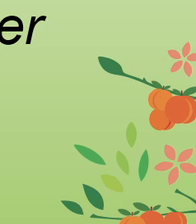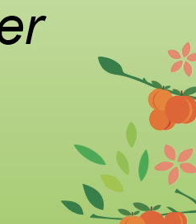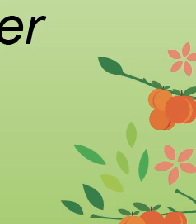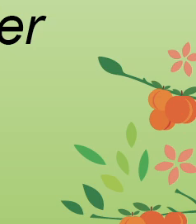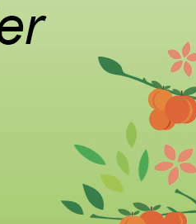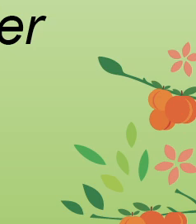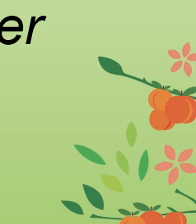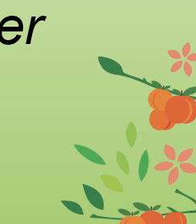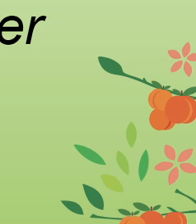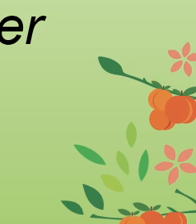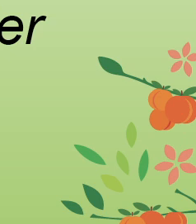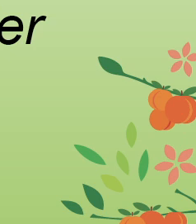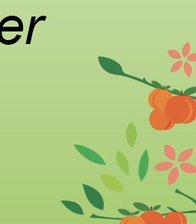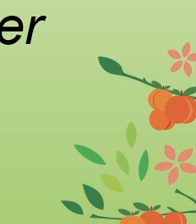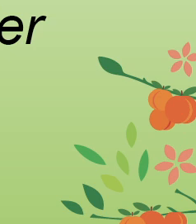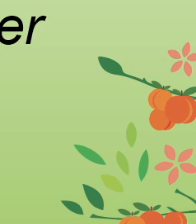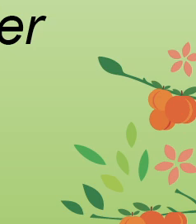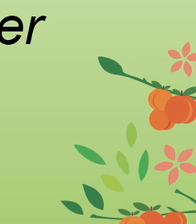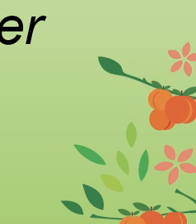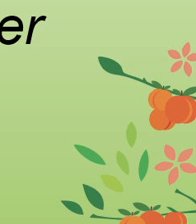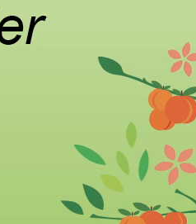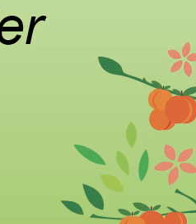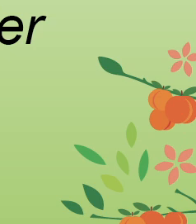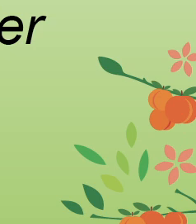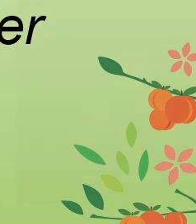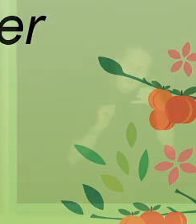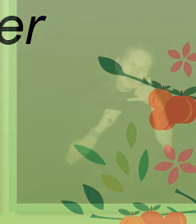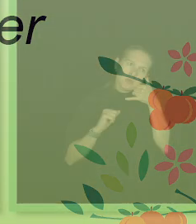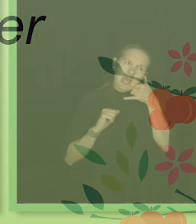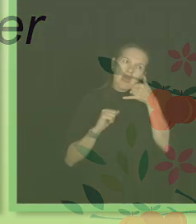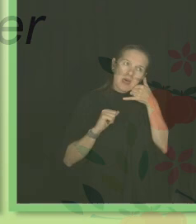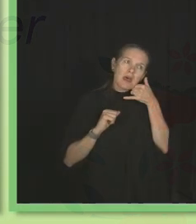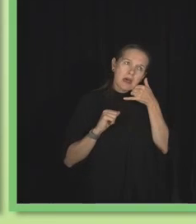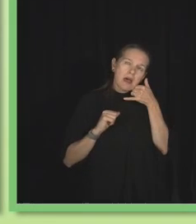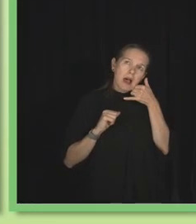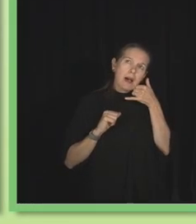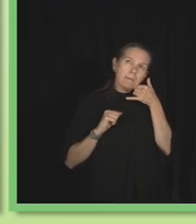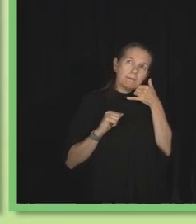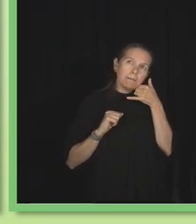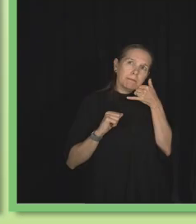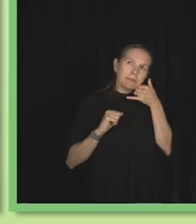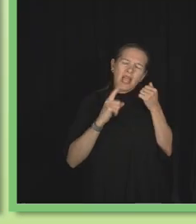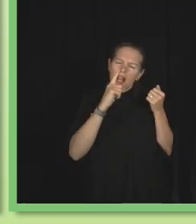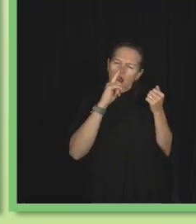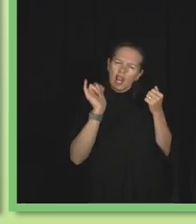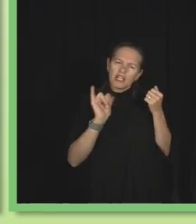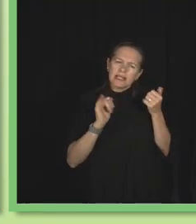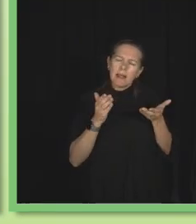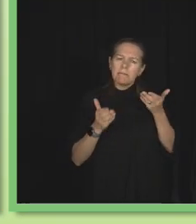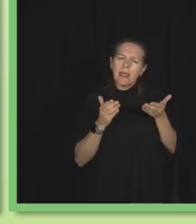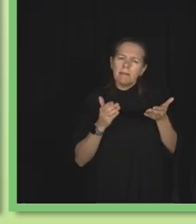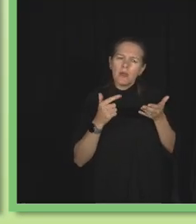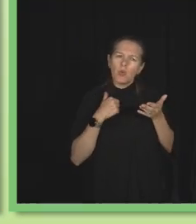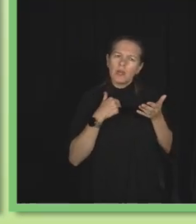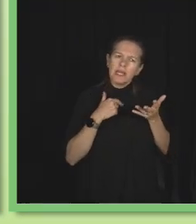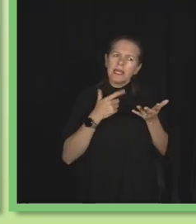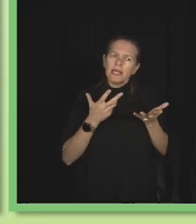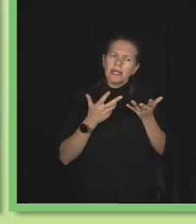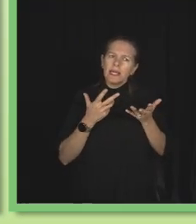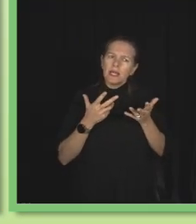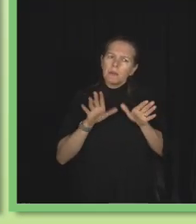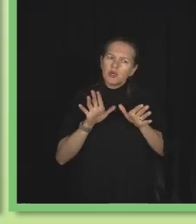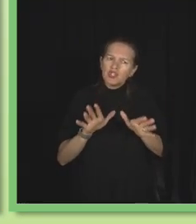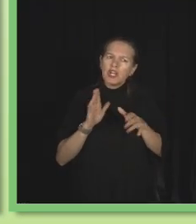Yeah, we're seeing slow responses here too. It looks like maybe we're approaching our